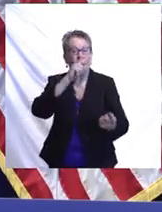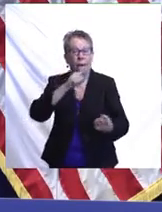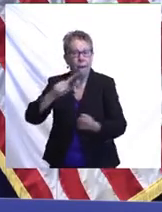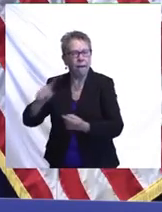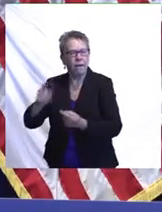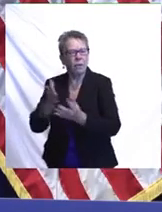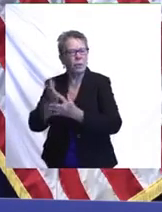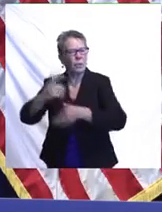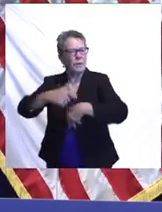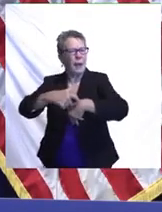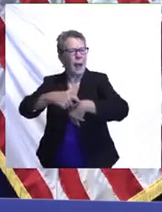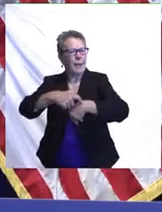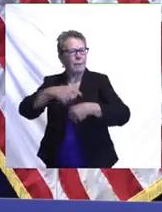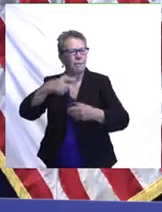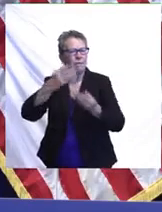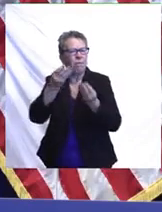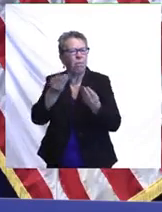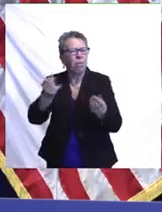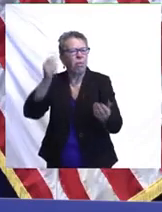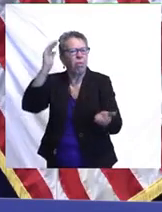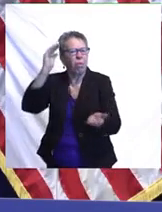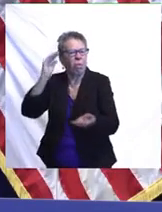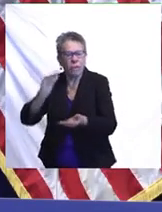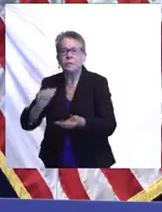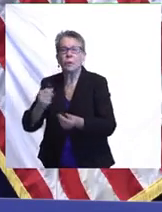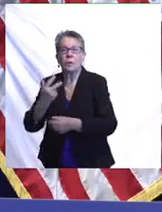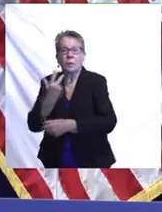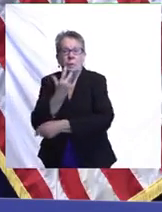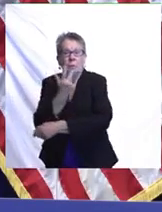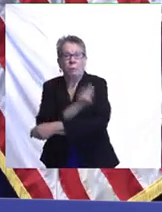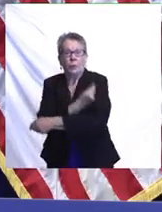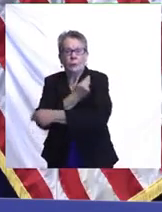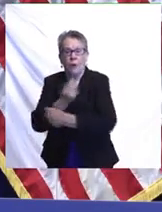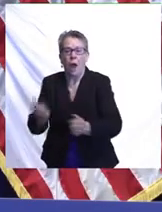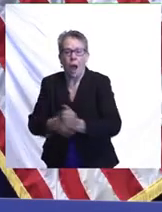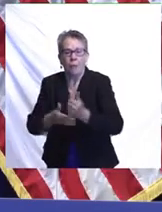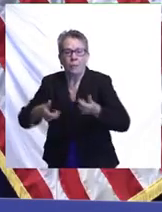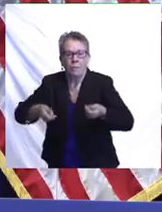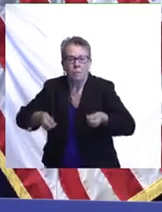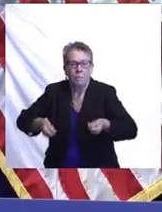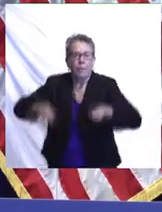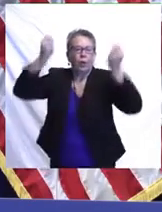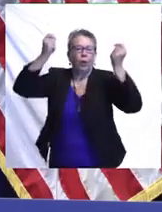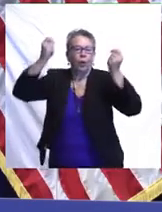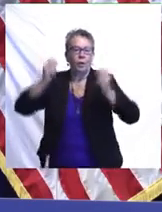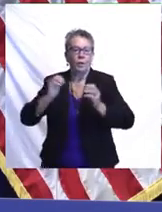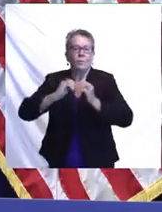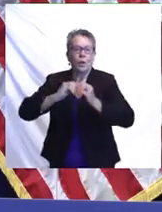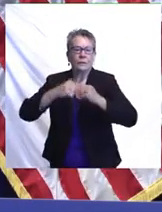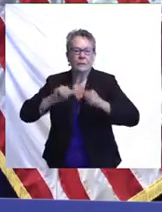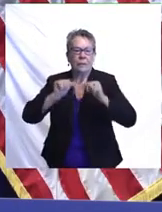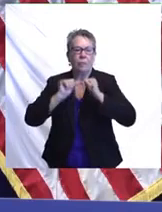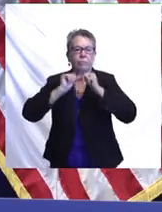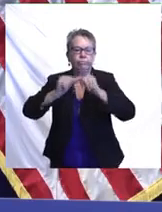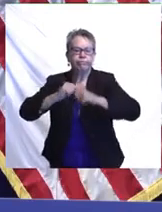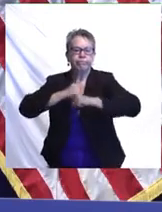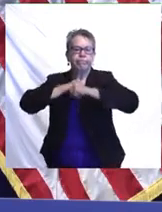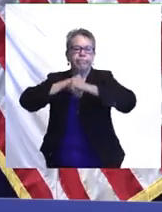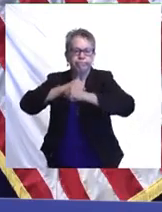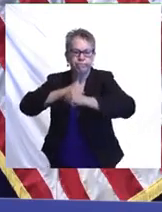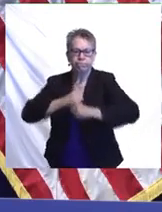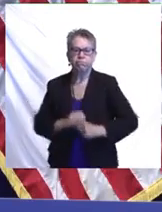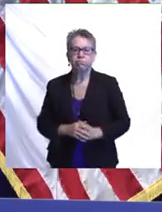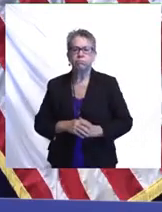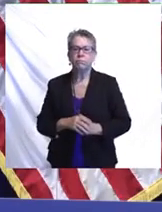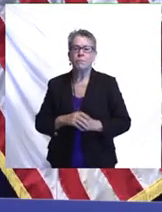All residents 18 and over who have received their primary series are now eligible for a booster. Those who received the